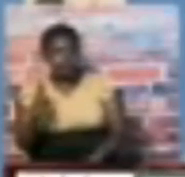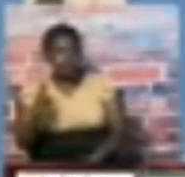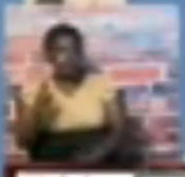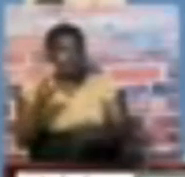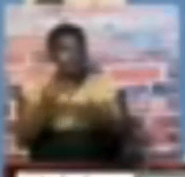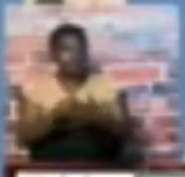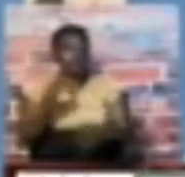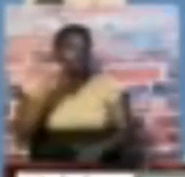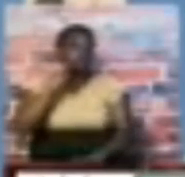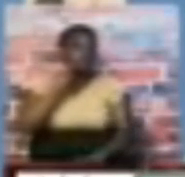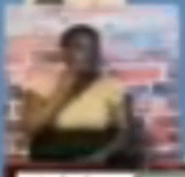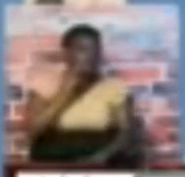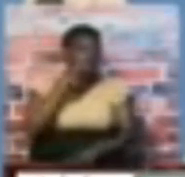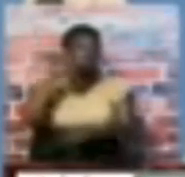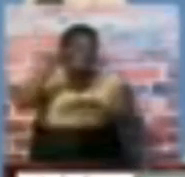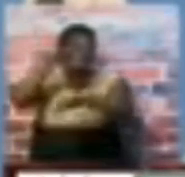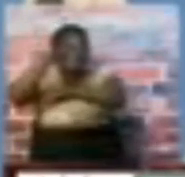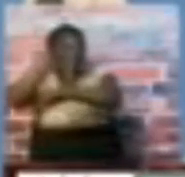Busia, Tororo,